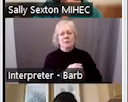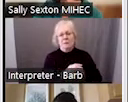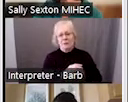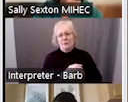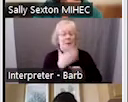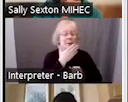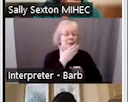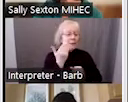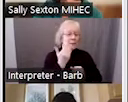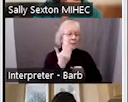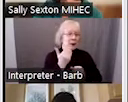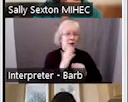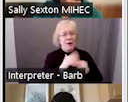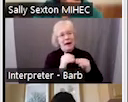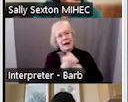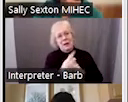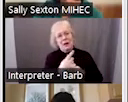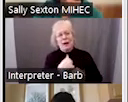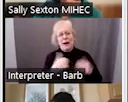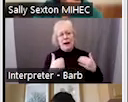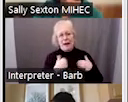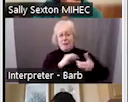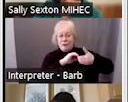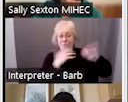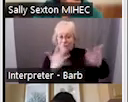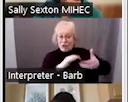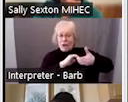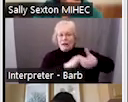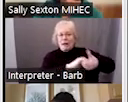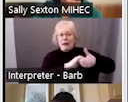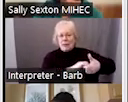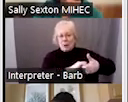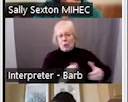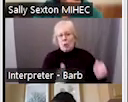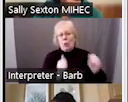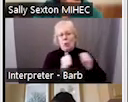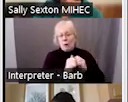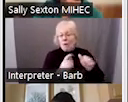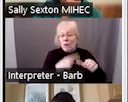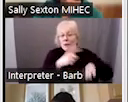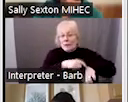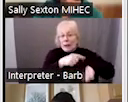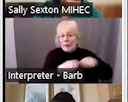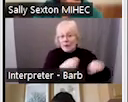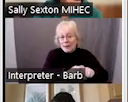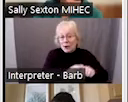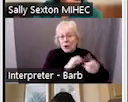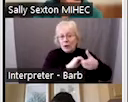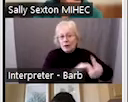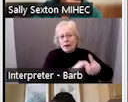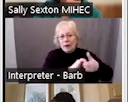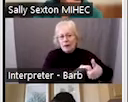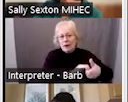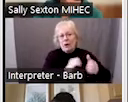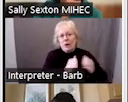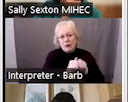anybody is I have collaborated with the first time this year. I've met Mackenzie's